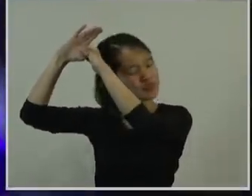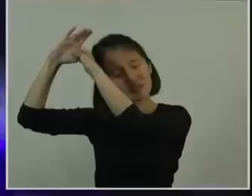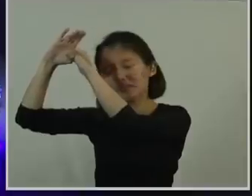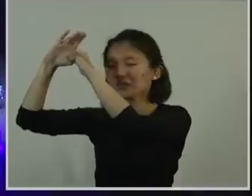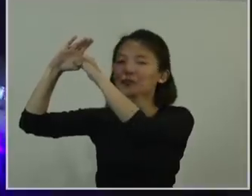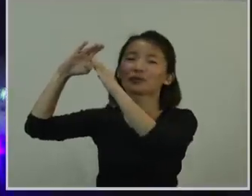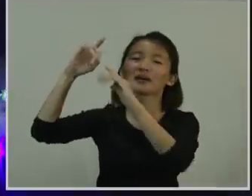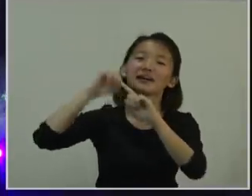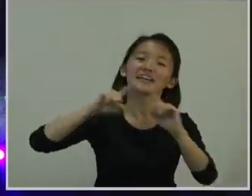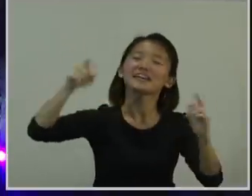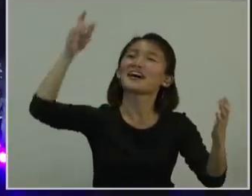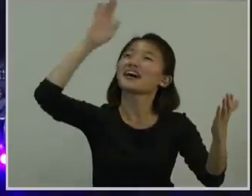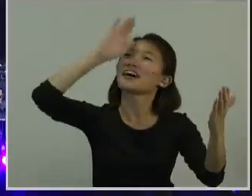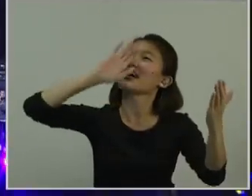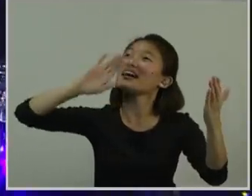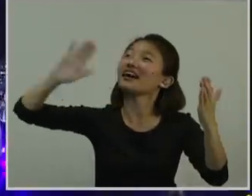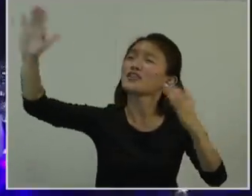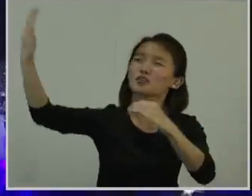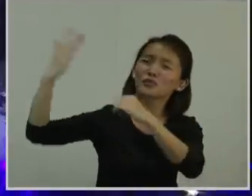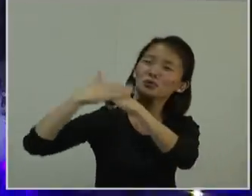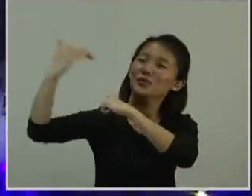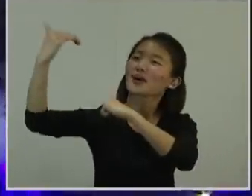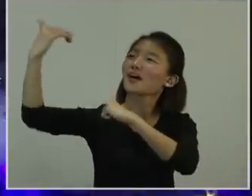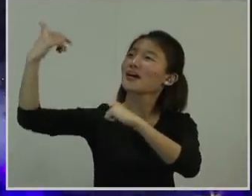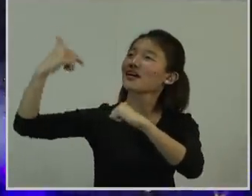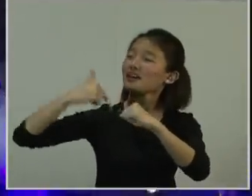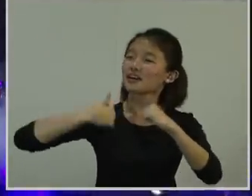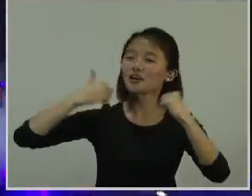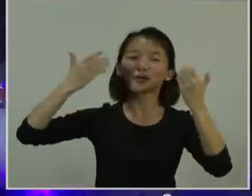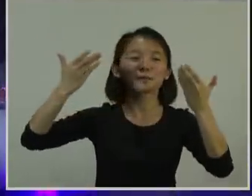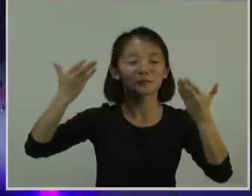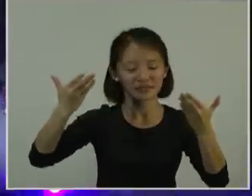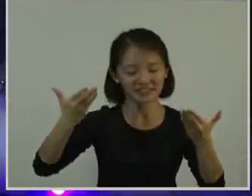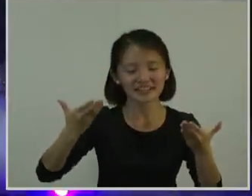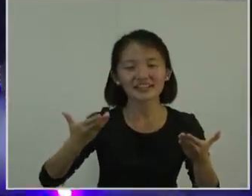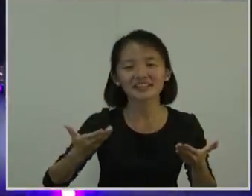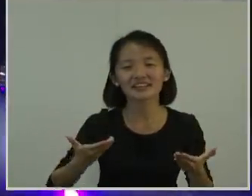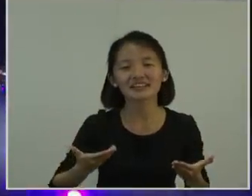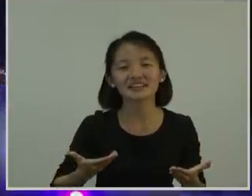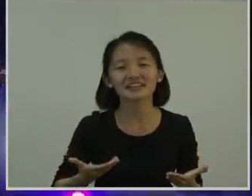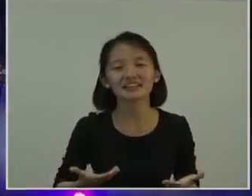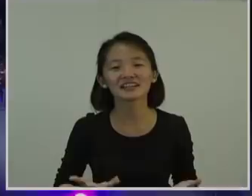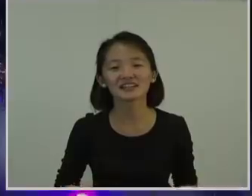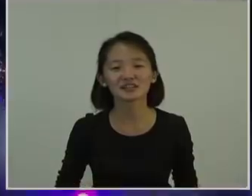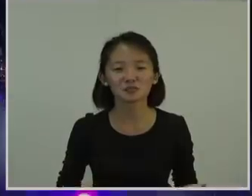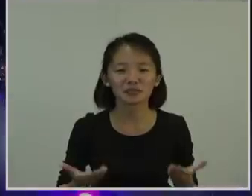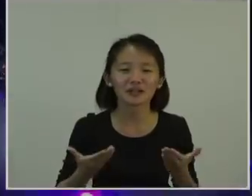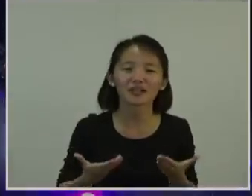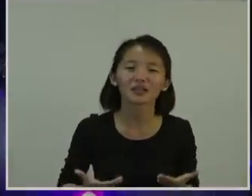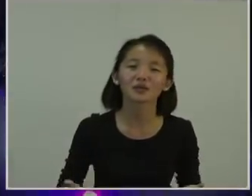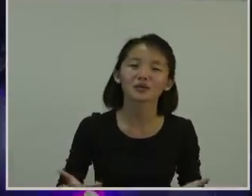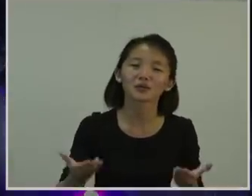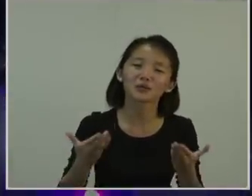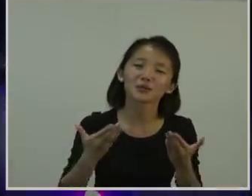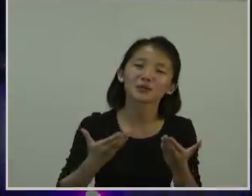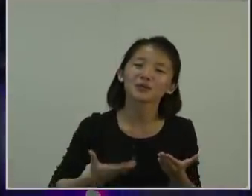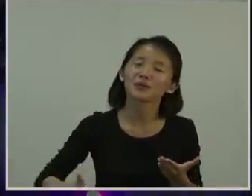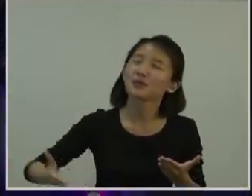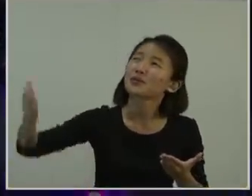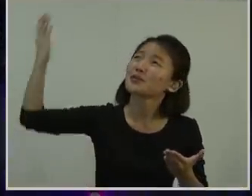shine, but God who called me here